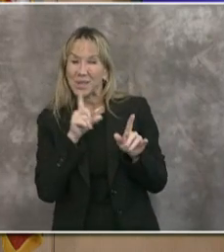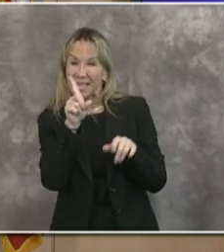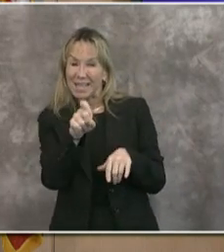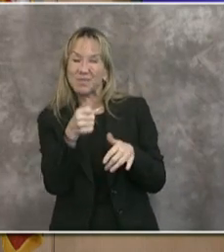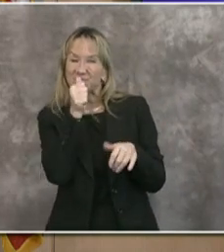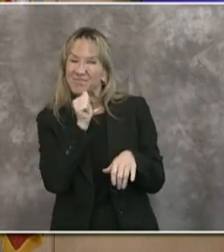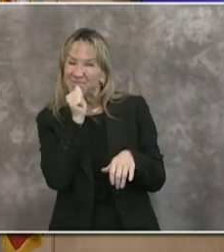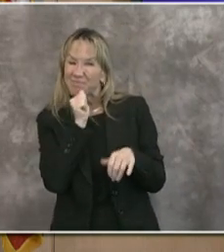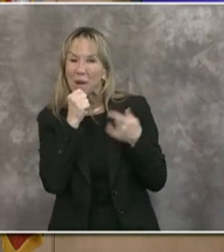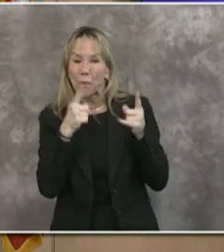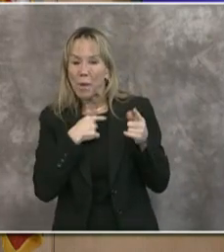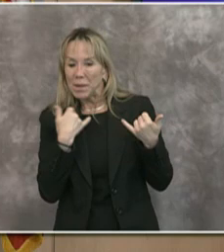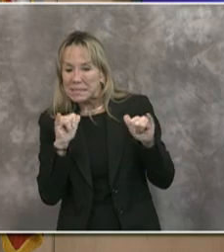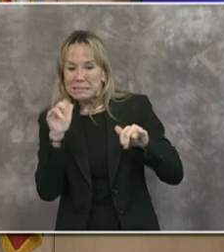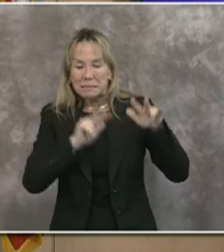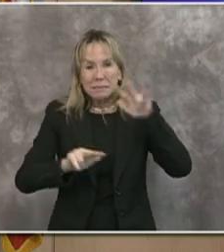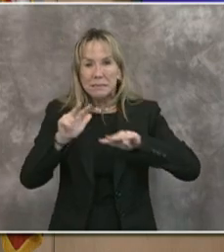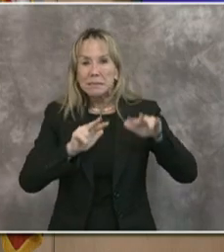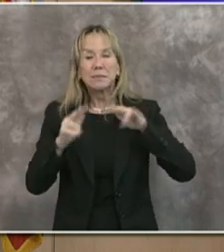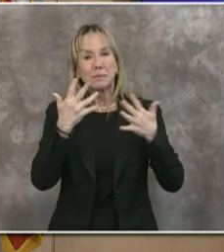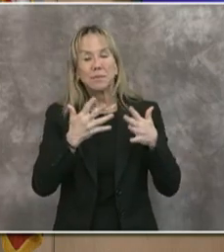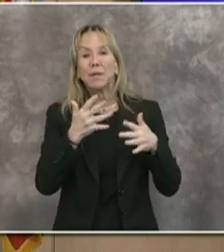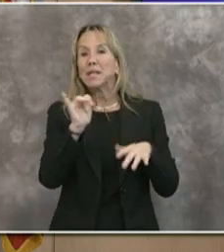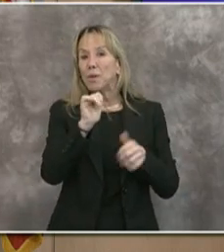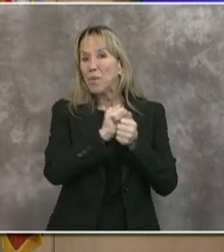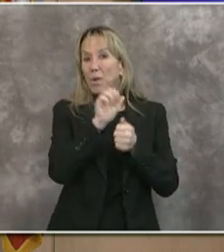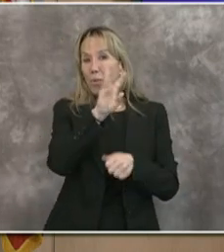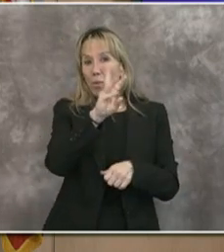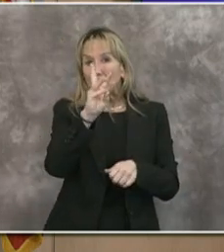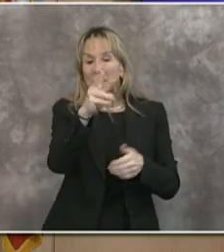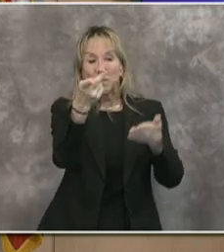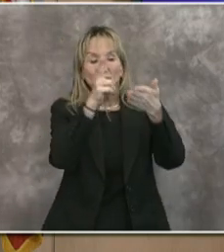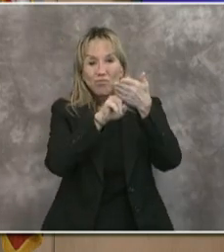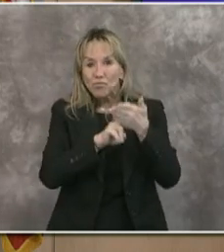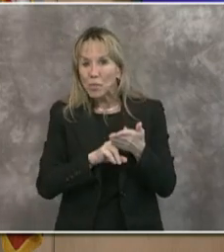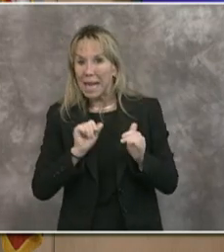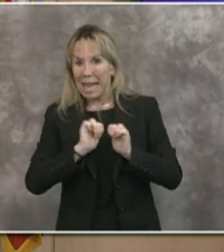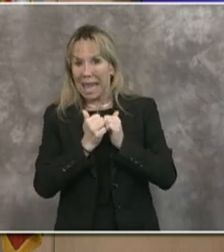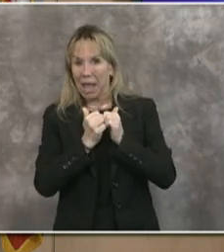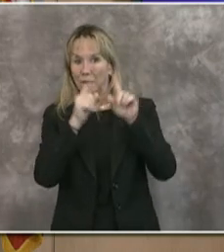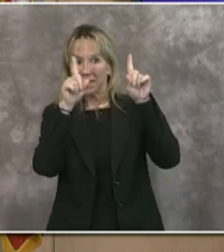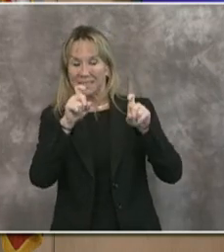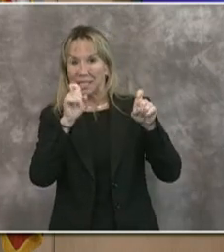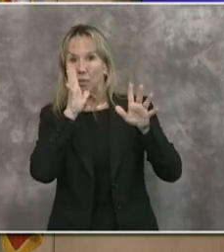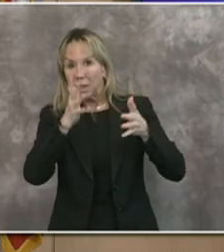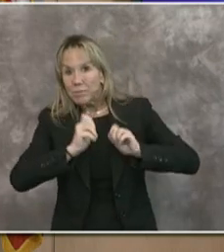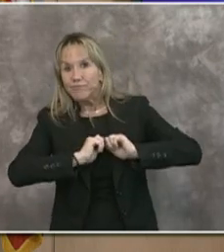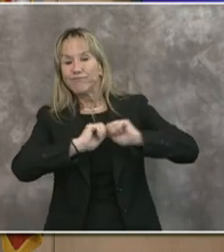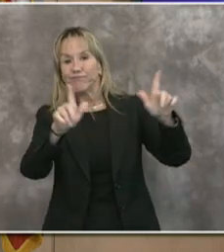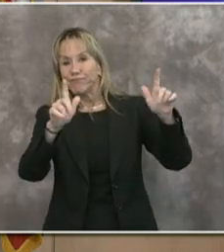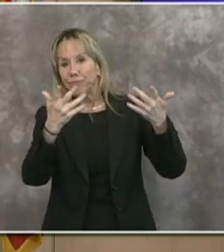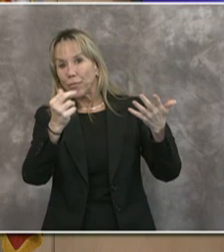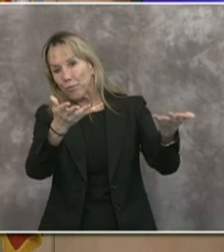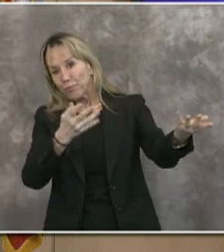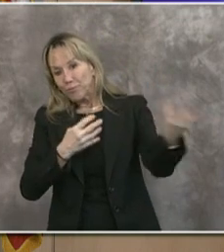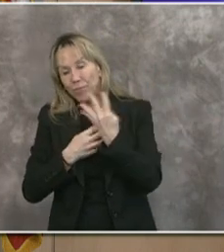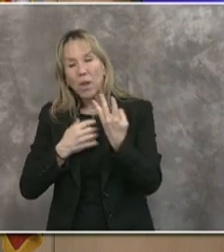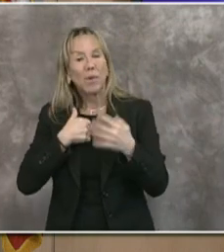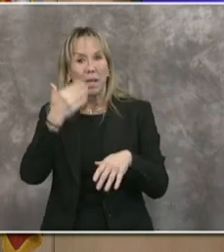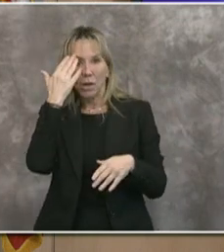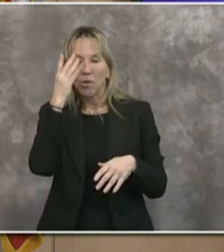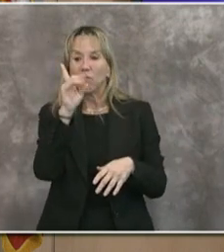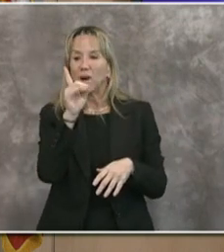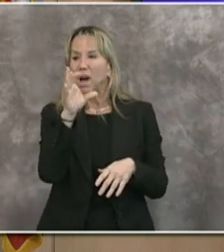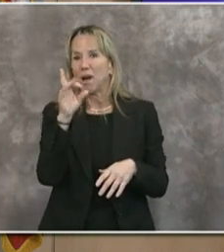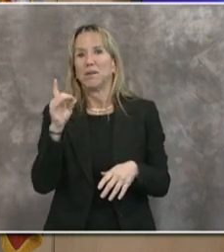kinks get worked out, both with the website and signing up, along with the execution of how those tests are operating. We do know that there were hundreds of